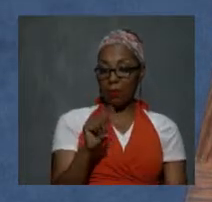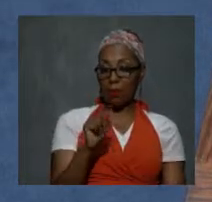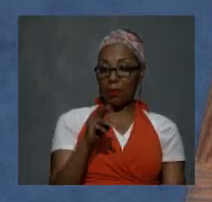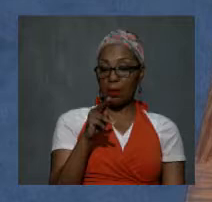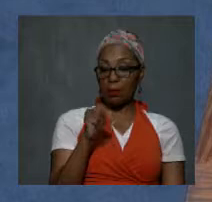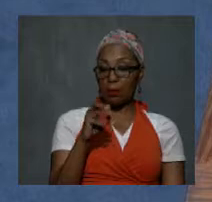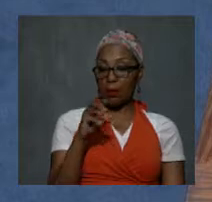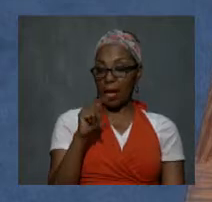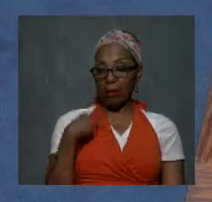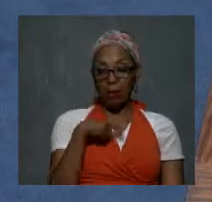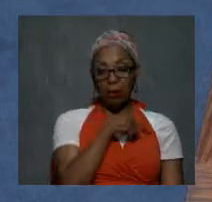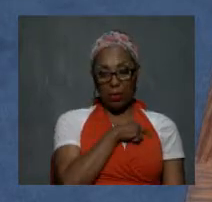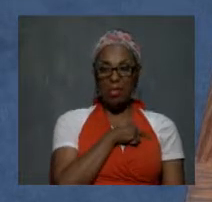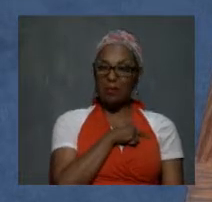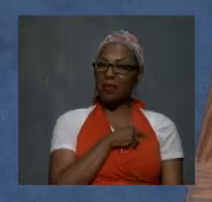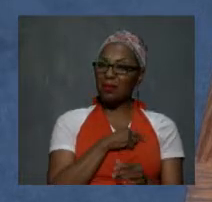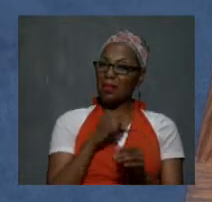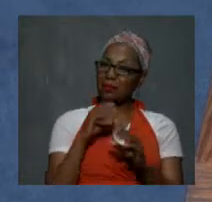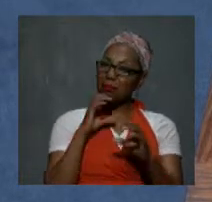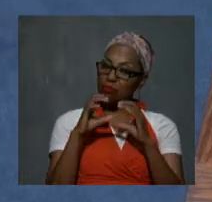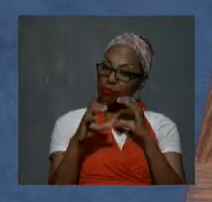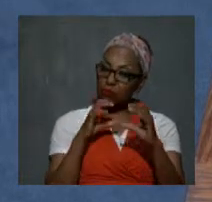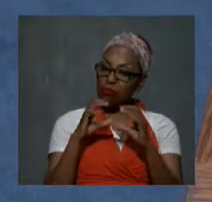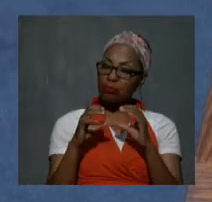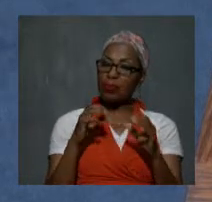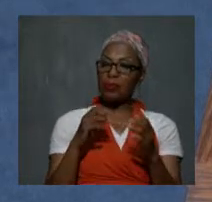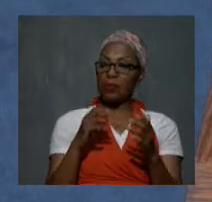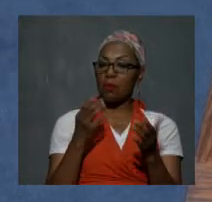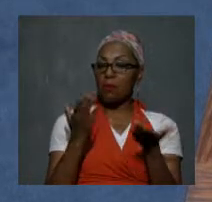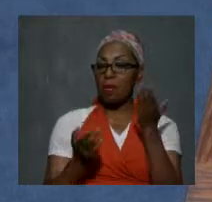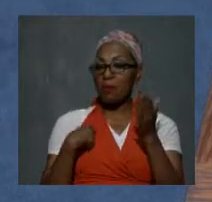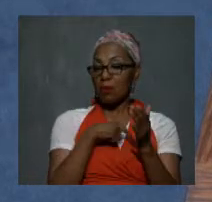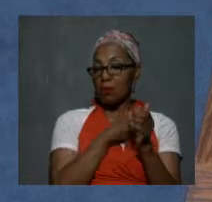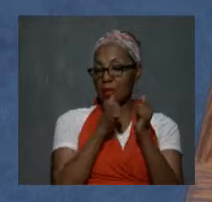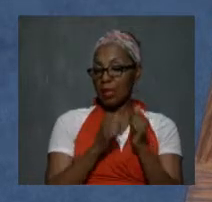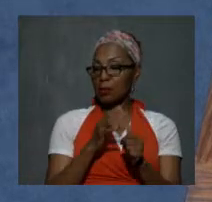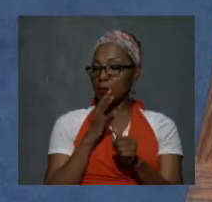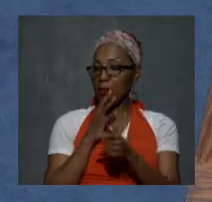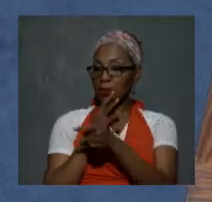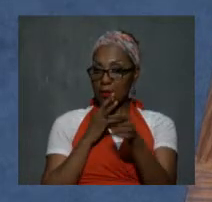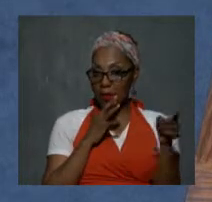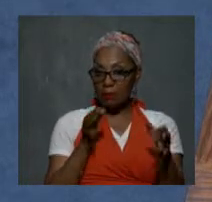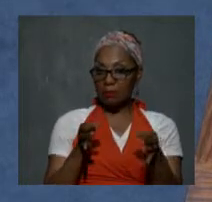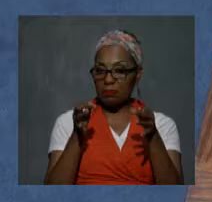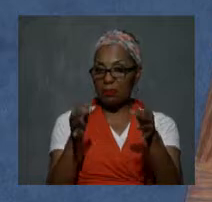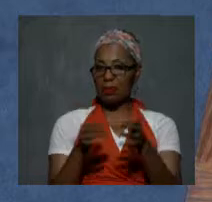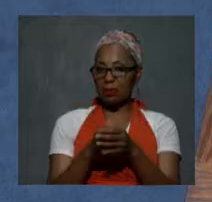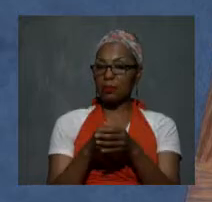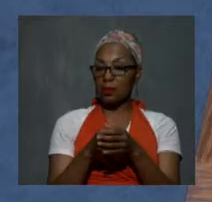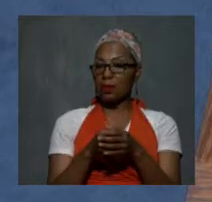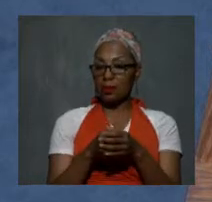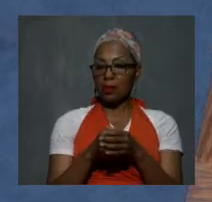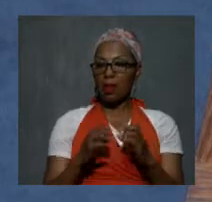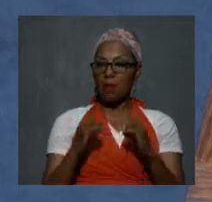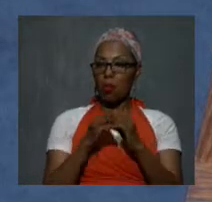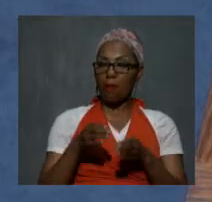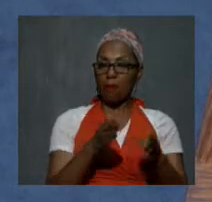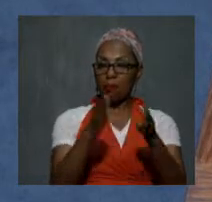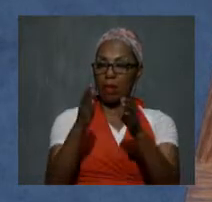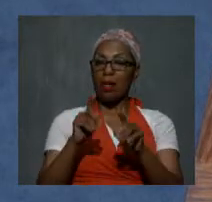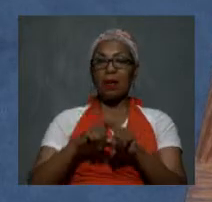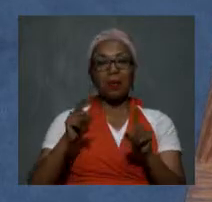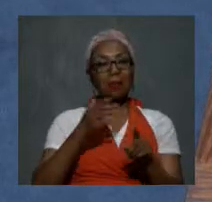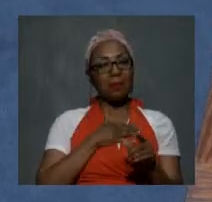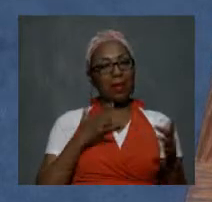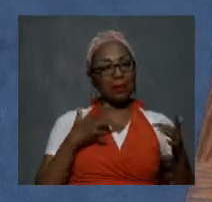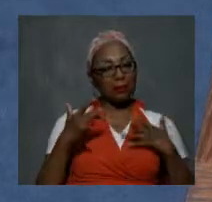have some conversations with them and have some inroads where we may be able to talk to them about extension of that trail within their right of way. The only